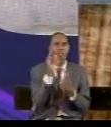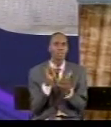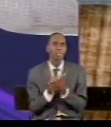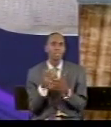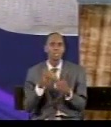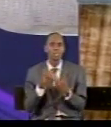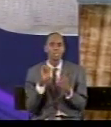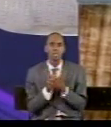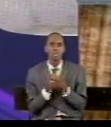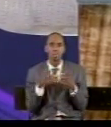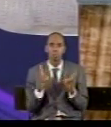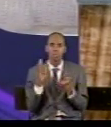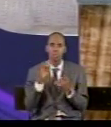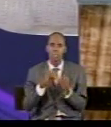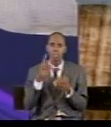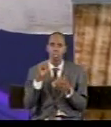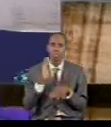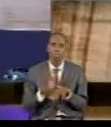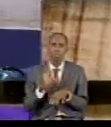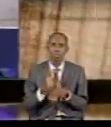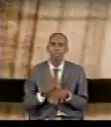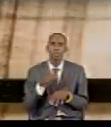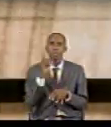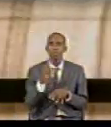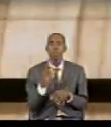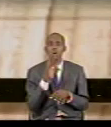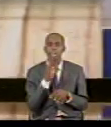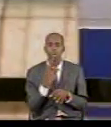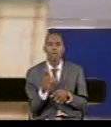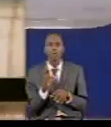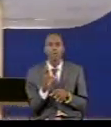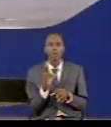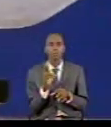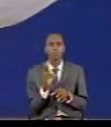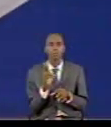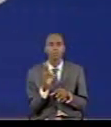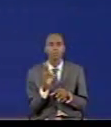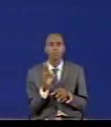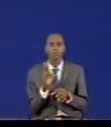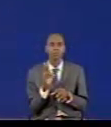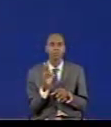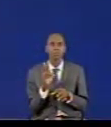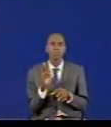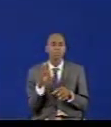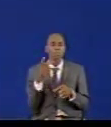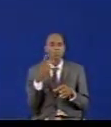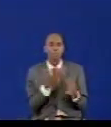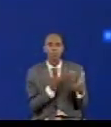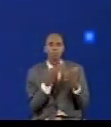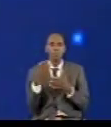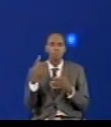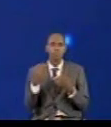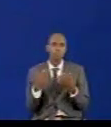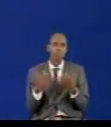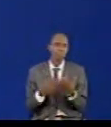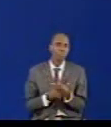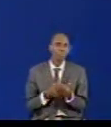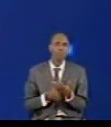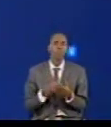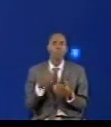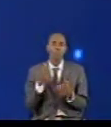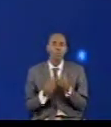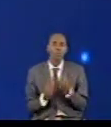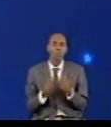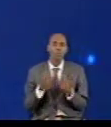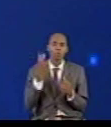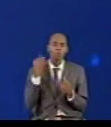the church, you're upholding the faith and the gospel once delivered